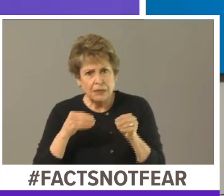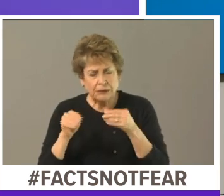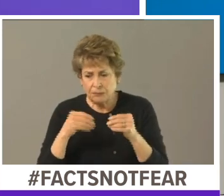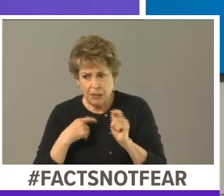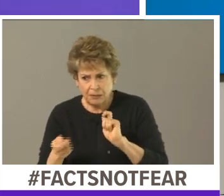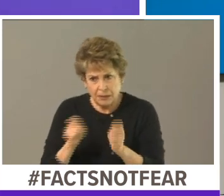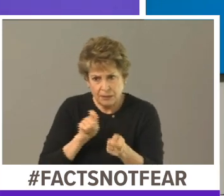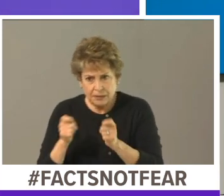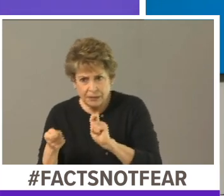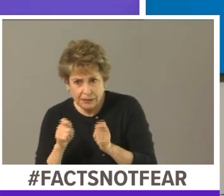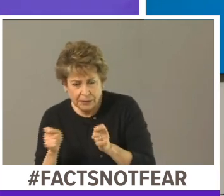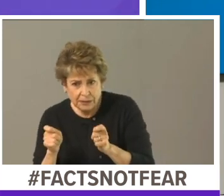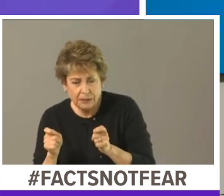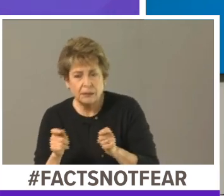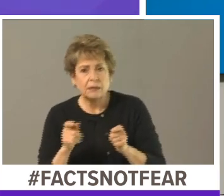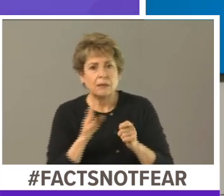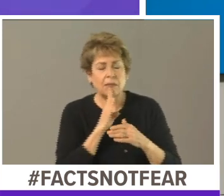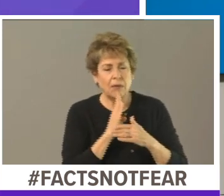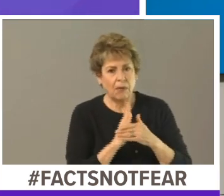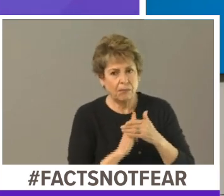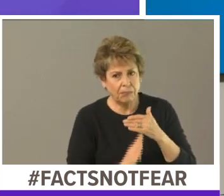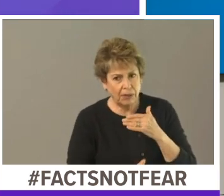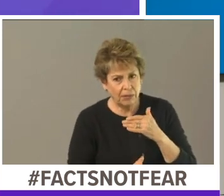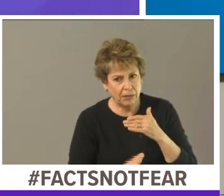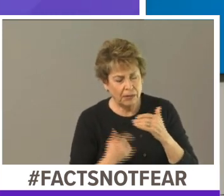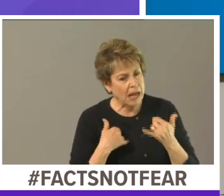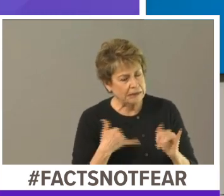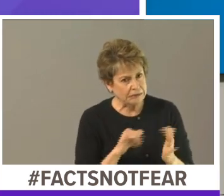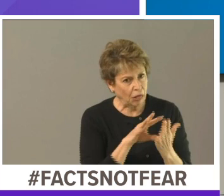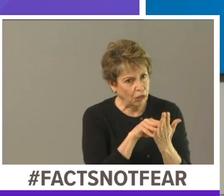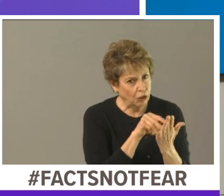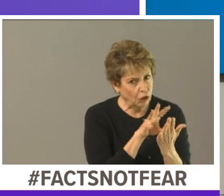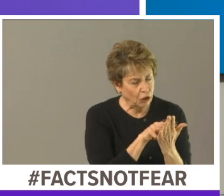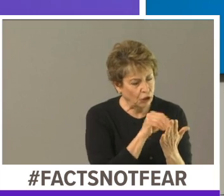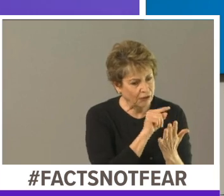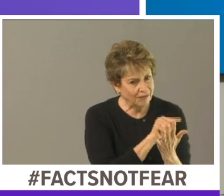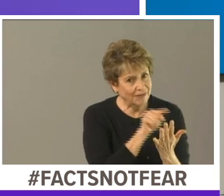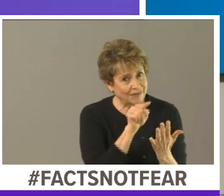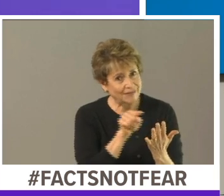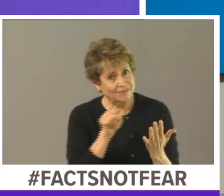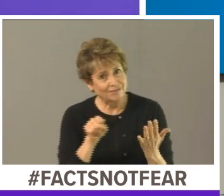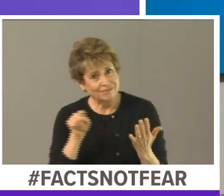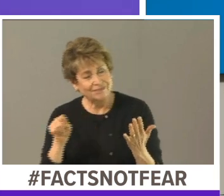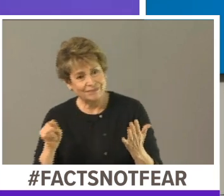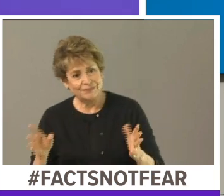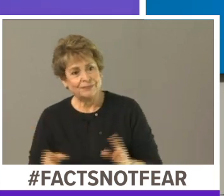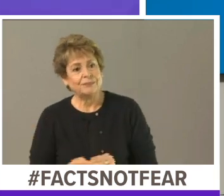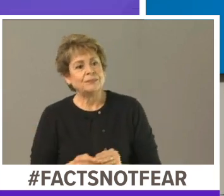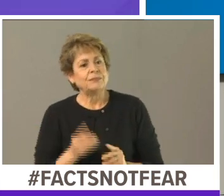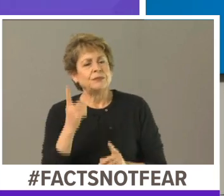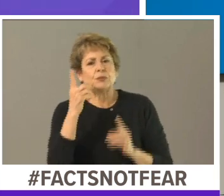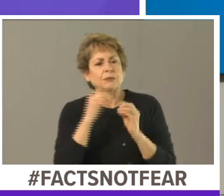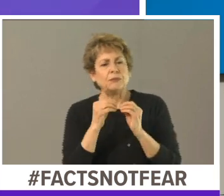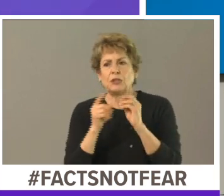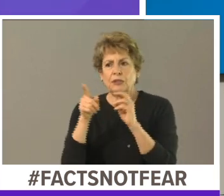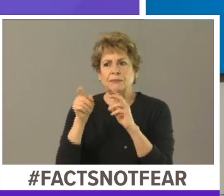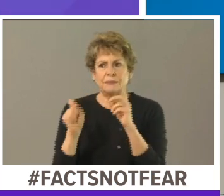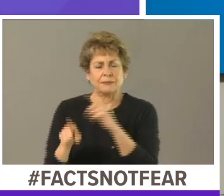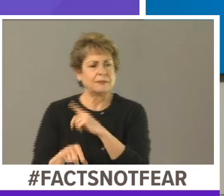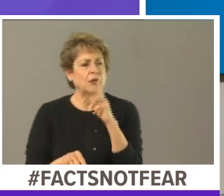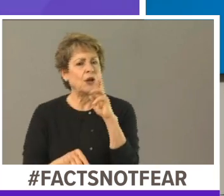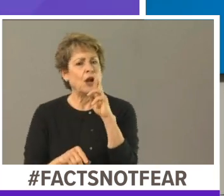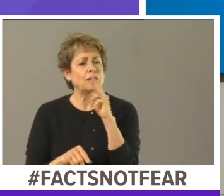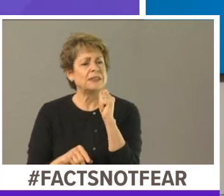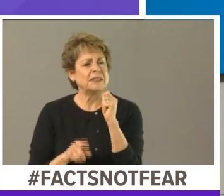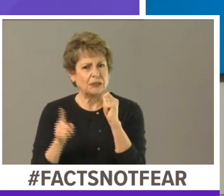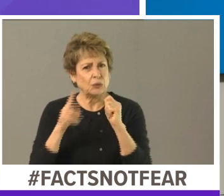that we'll continue to make better informed decisions going forward. I just got one more follow-up here about the R-naught. You said that this is a metric